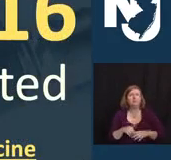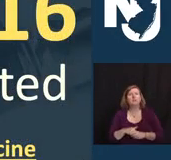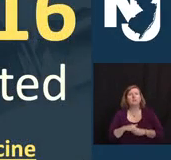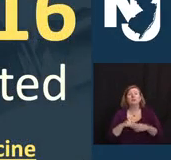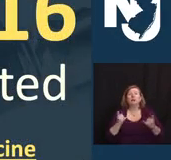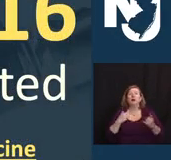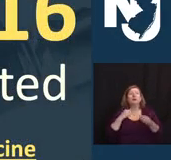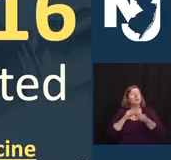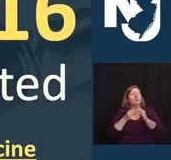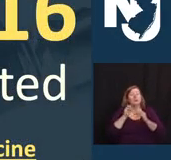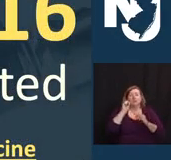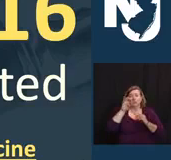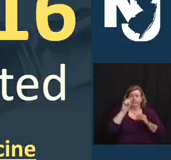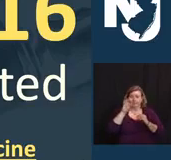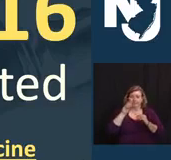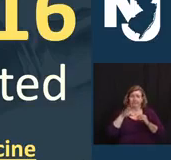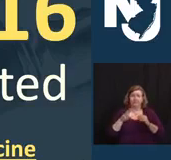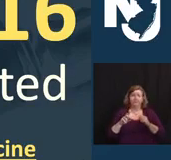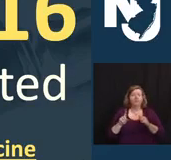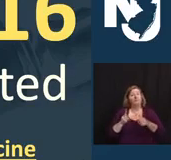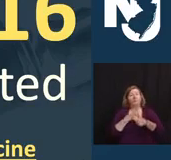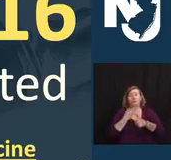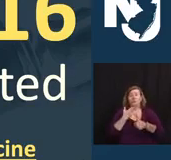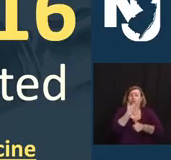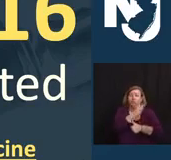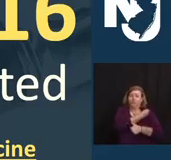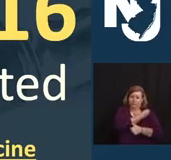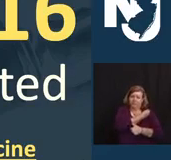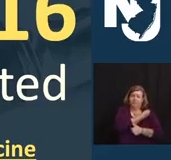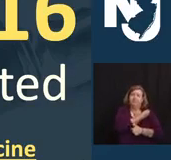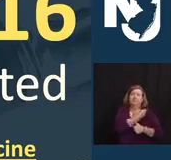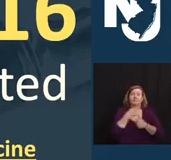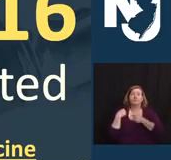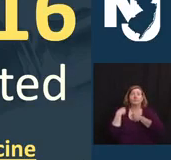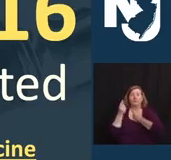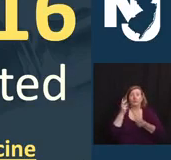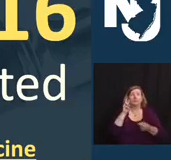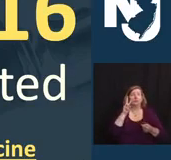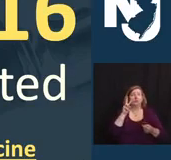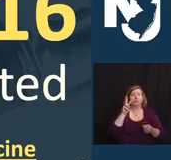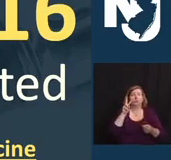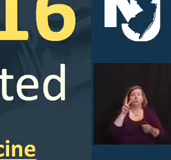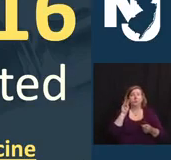coming in. First, on vaccinations, we are reporting today a total of